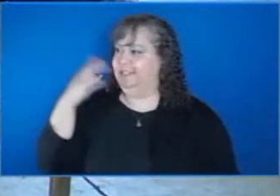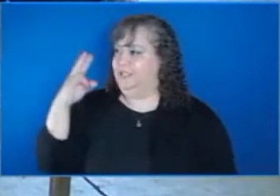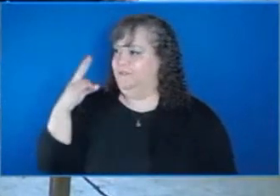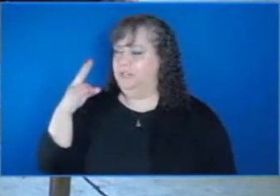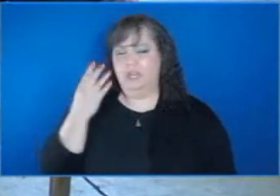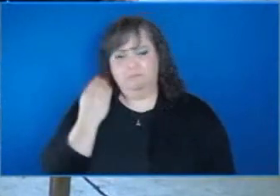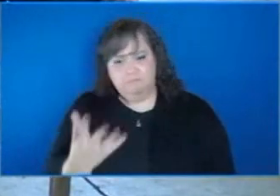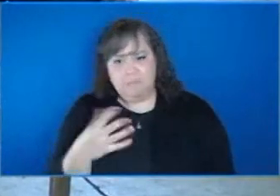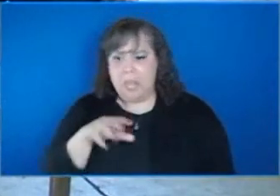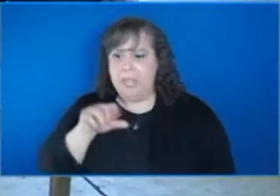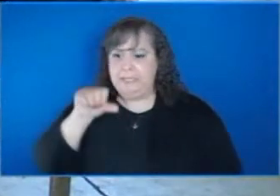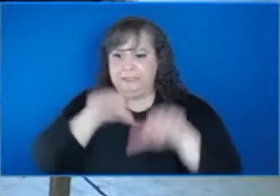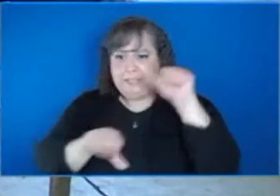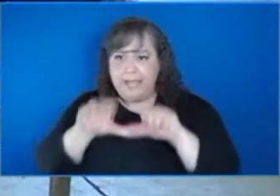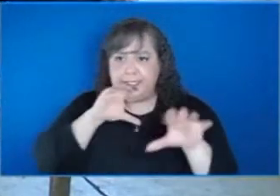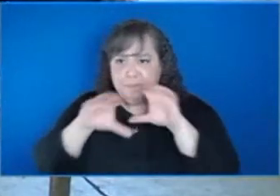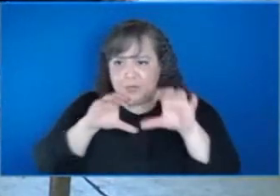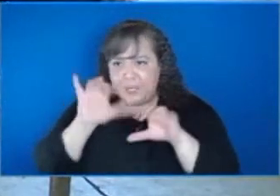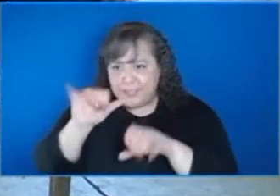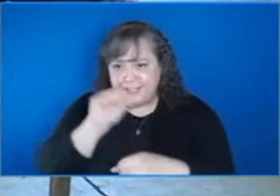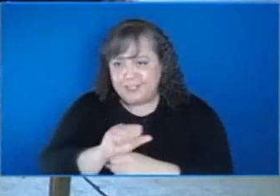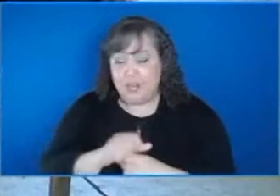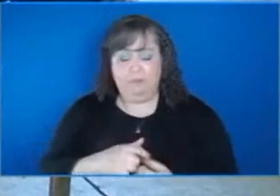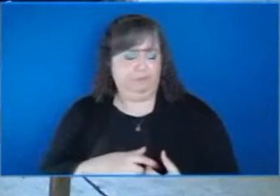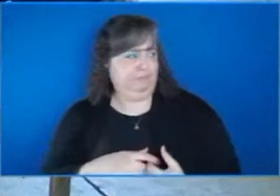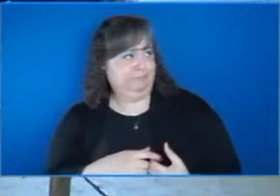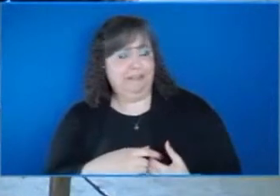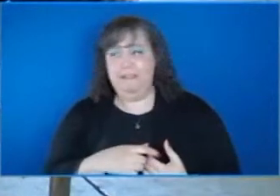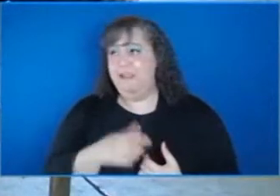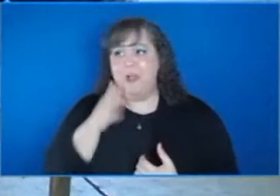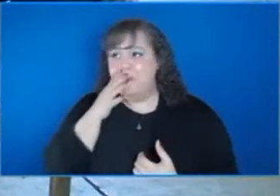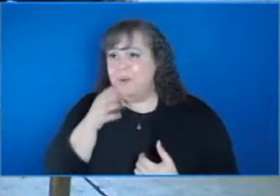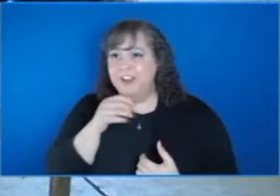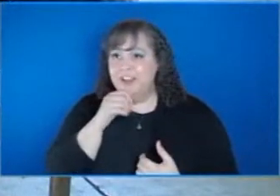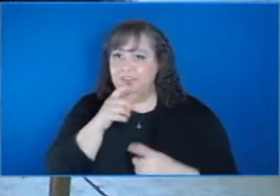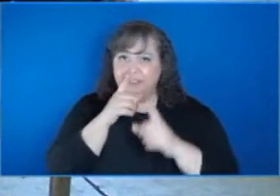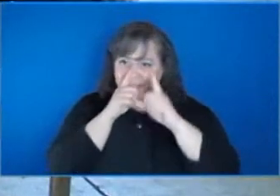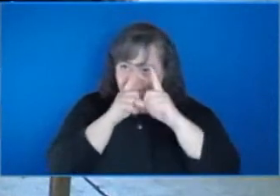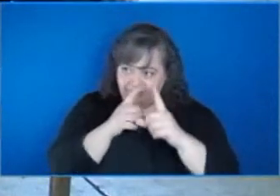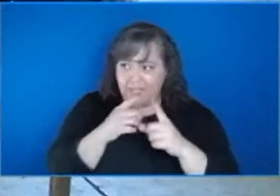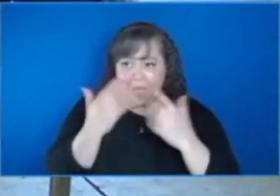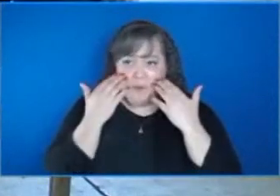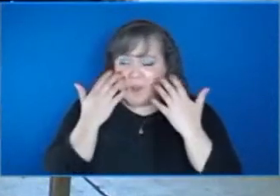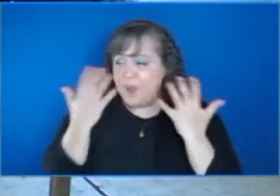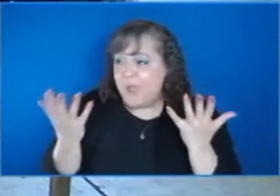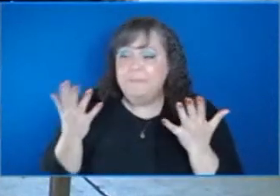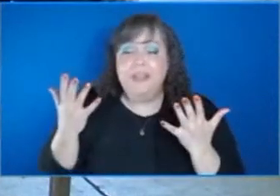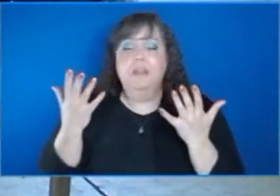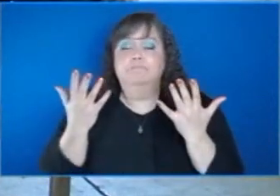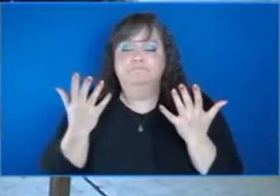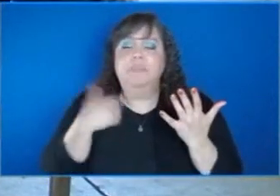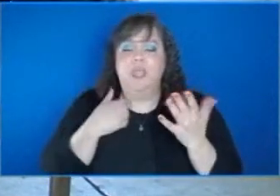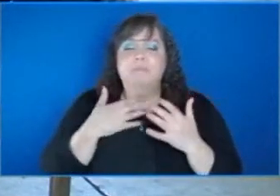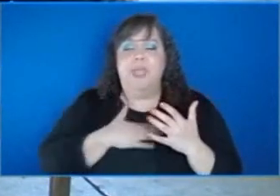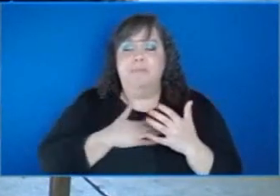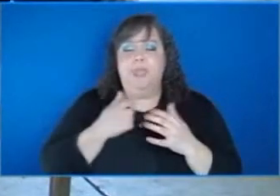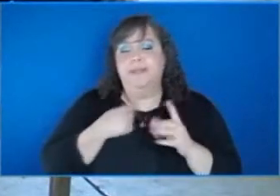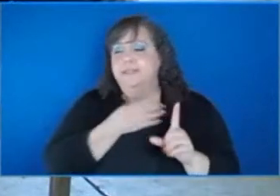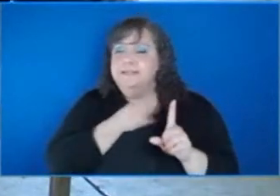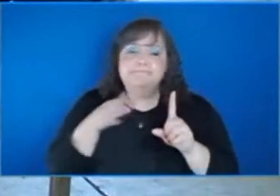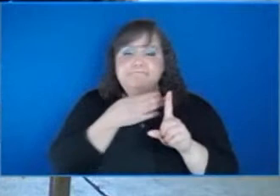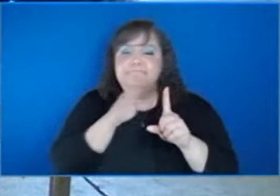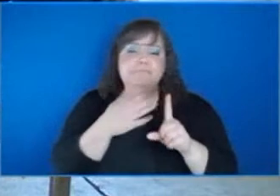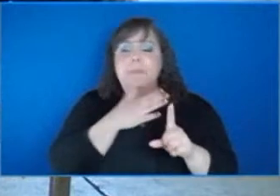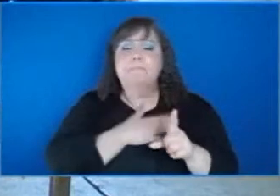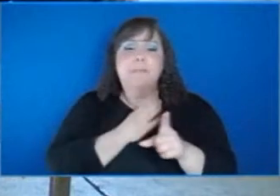path that I did. I'm glad that I did, though, because lots of different skills go into this, and when I was in school, social media wasn't even